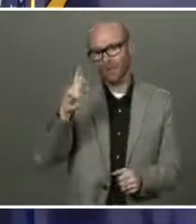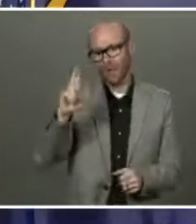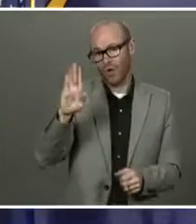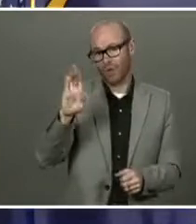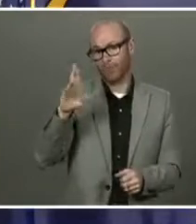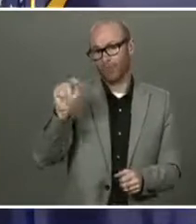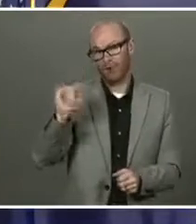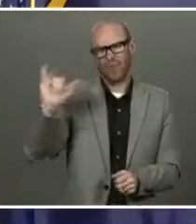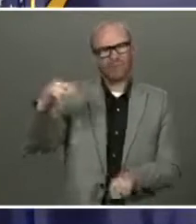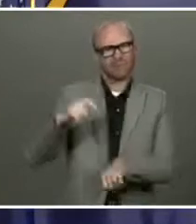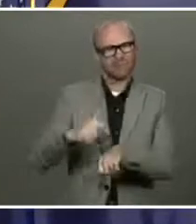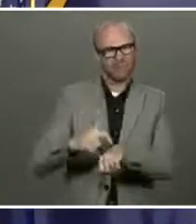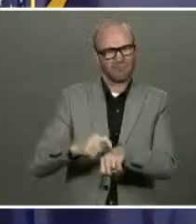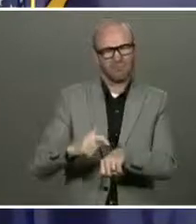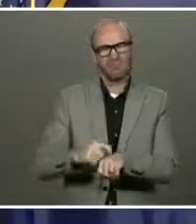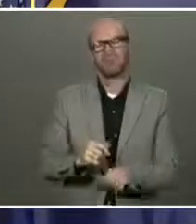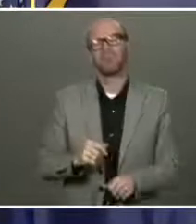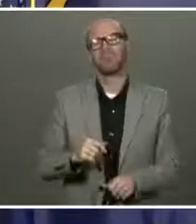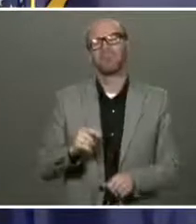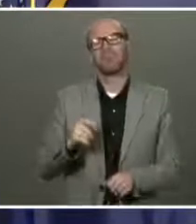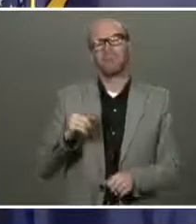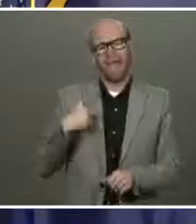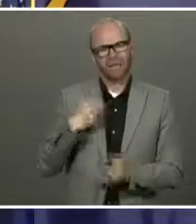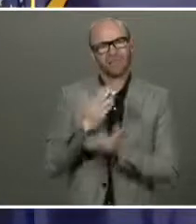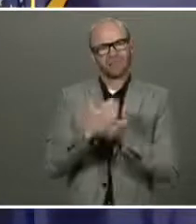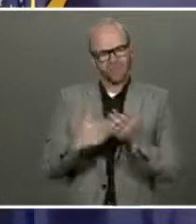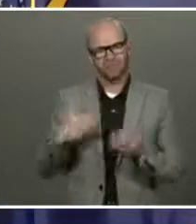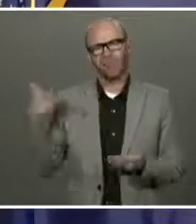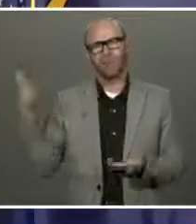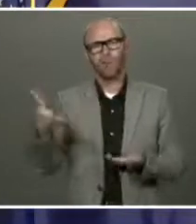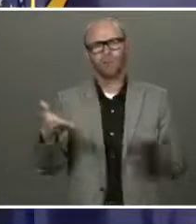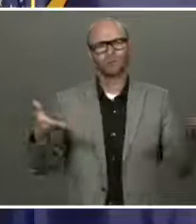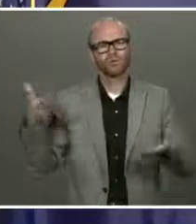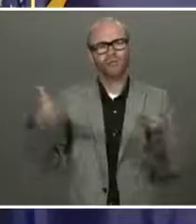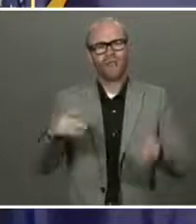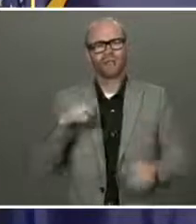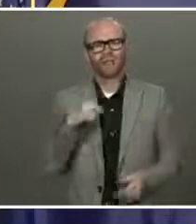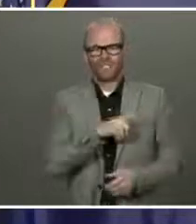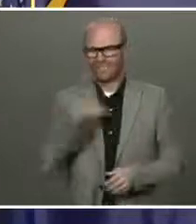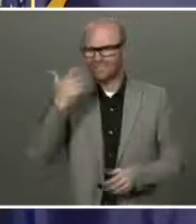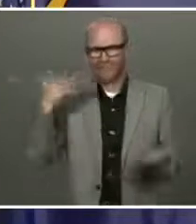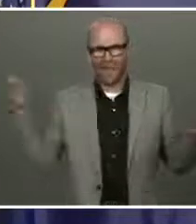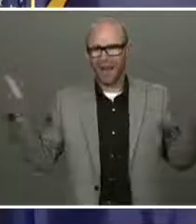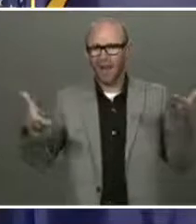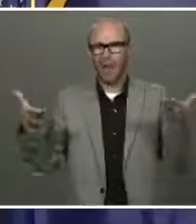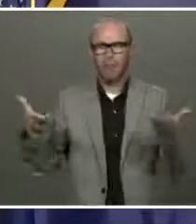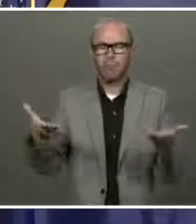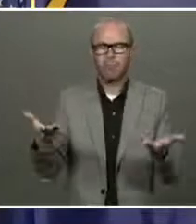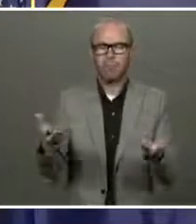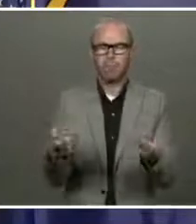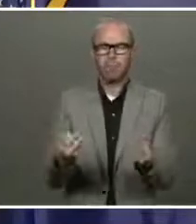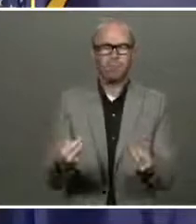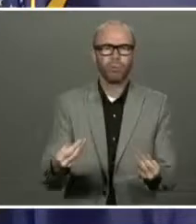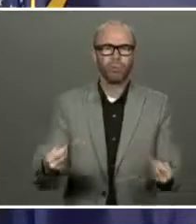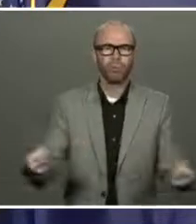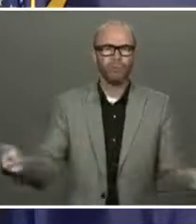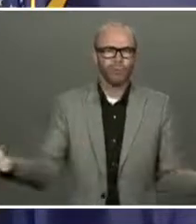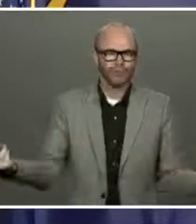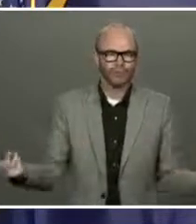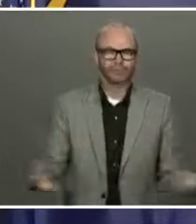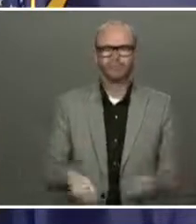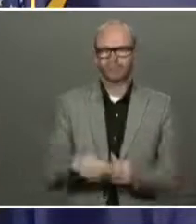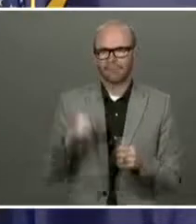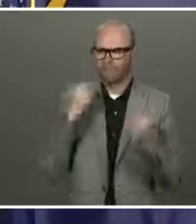time, there was some proposed legislation that ended up not going anywhere. At the encouragement of many